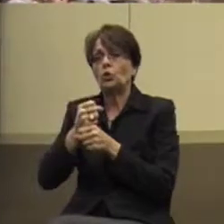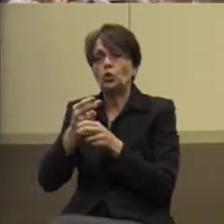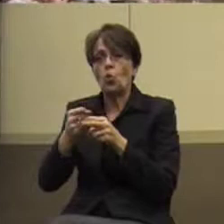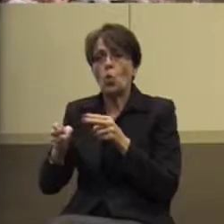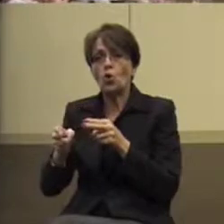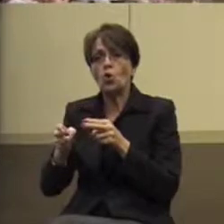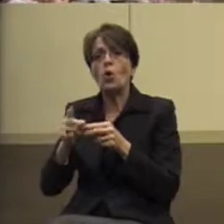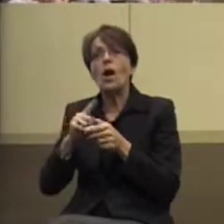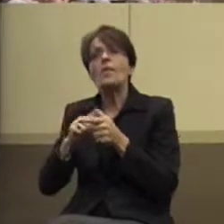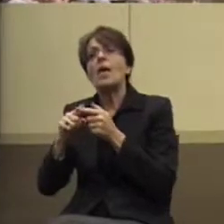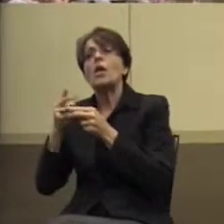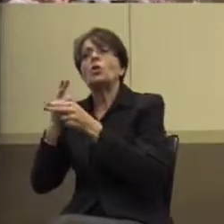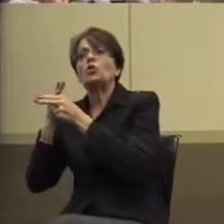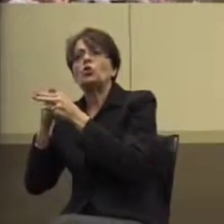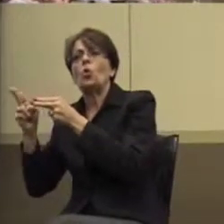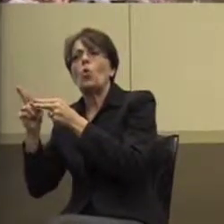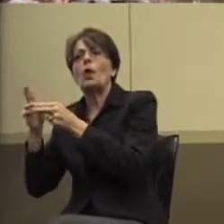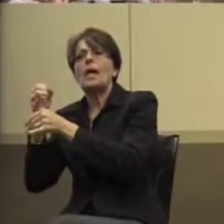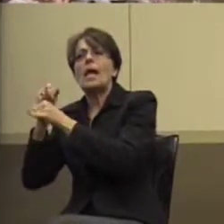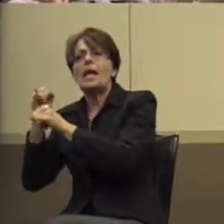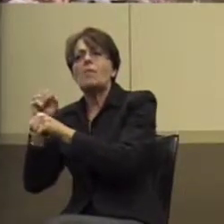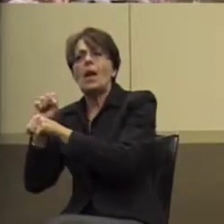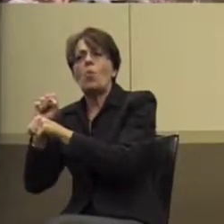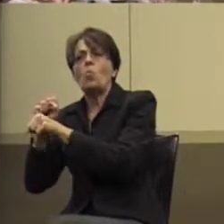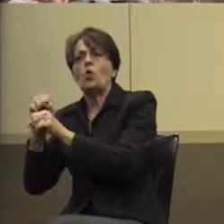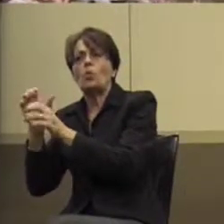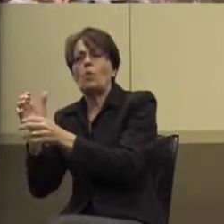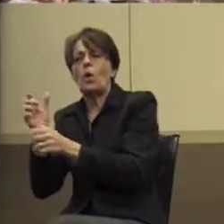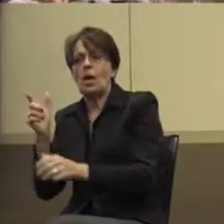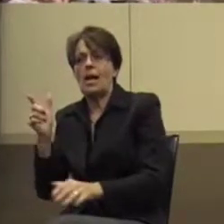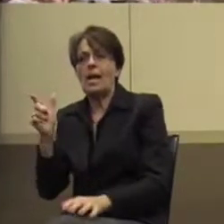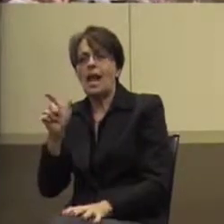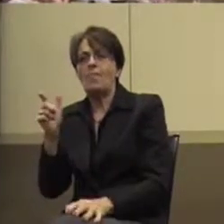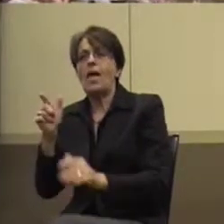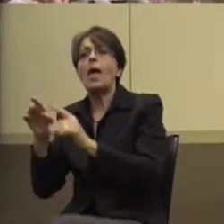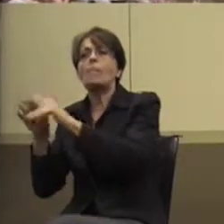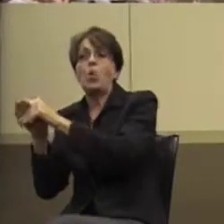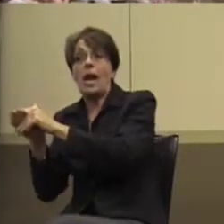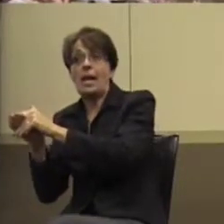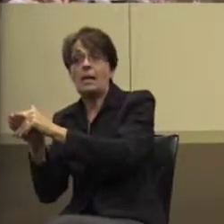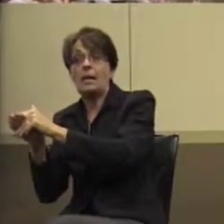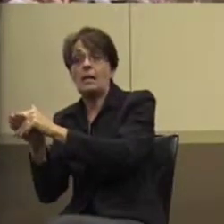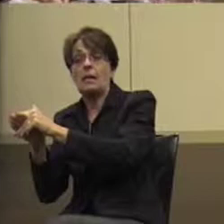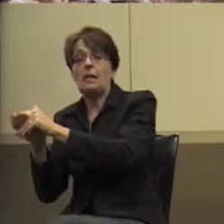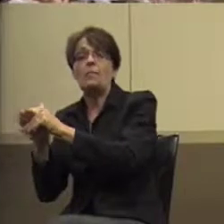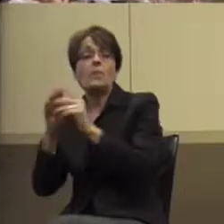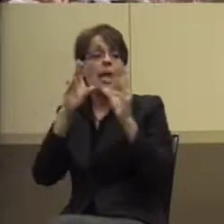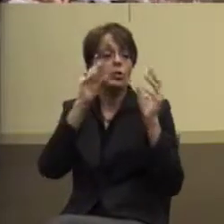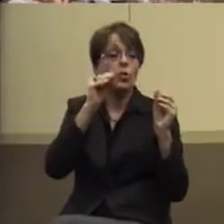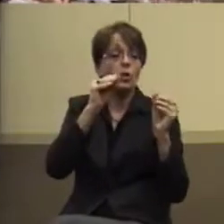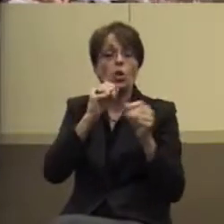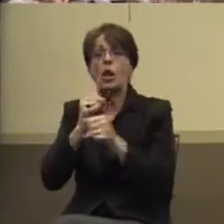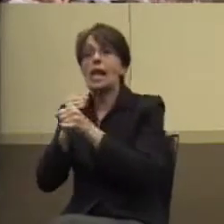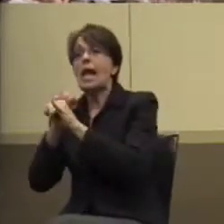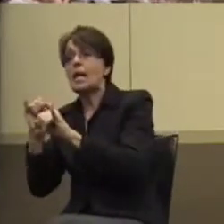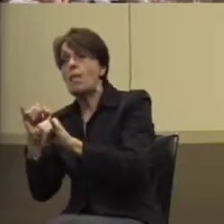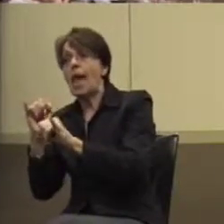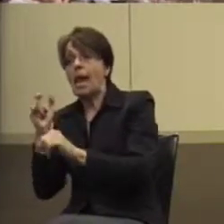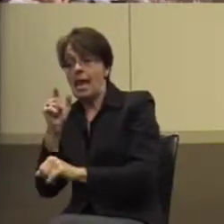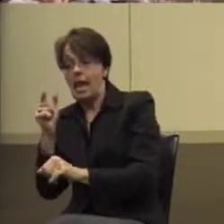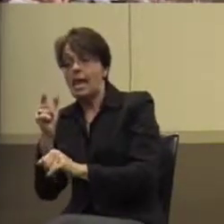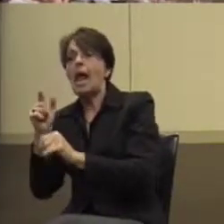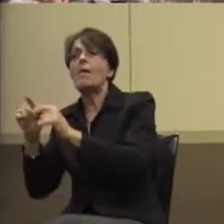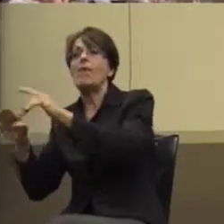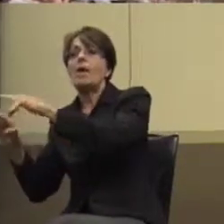and then a short independent work period and then back to instruction and then a break and then instructional and then independent and then a